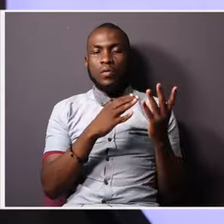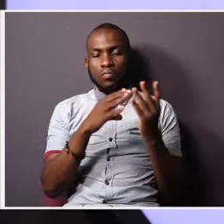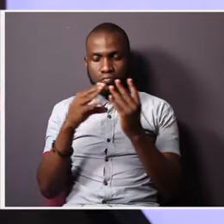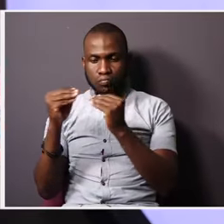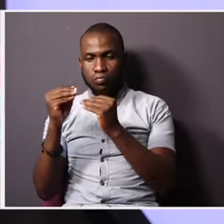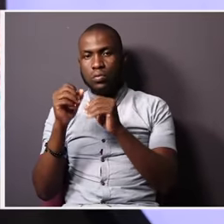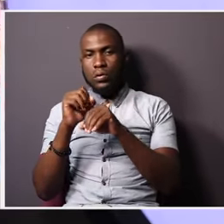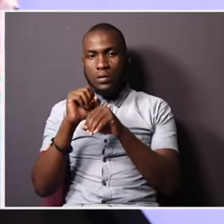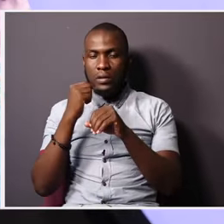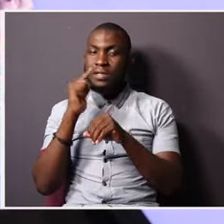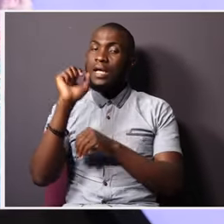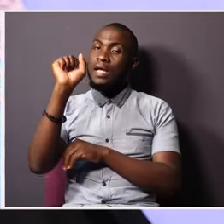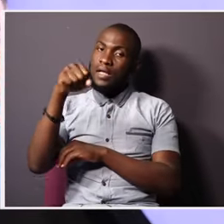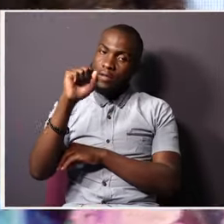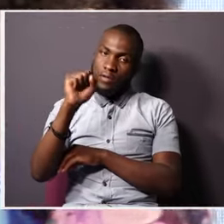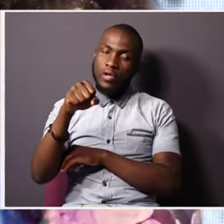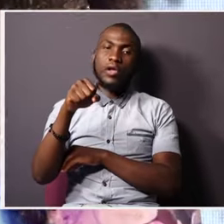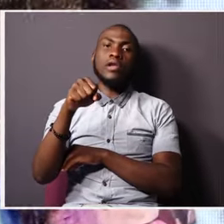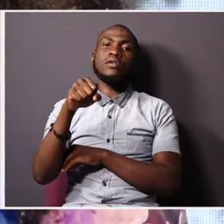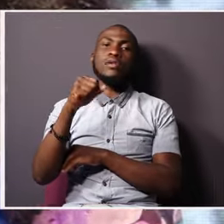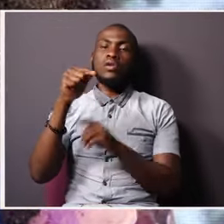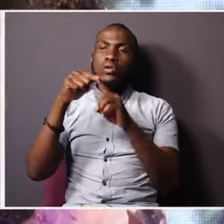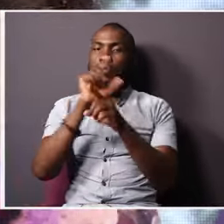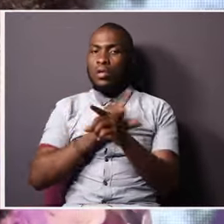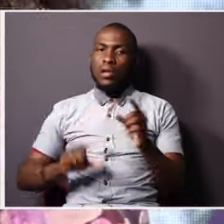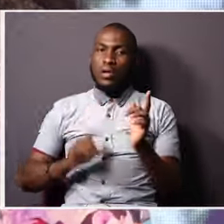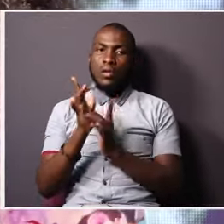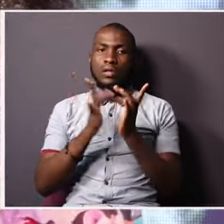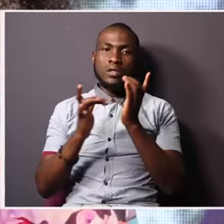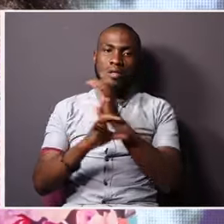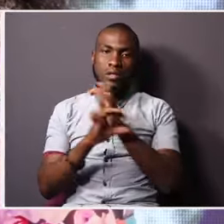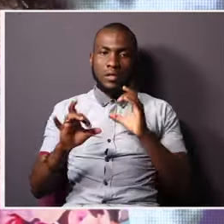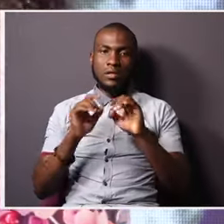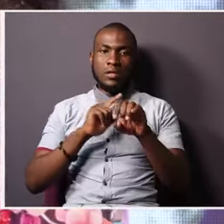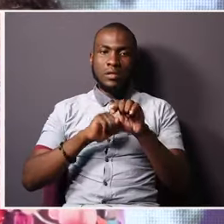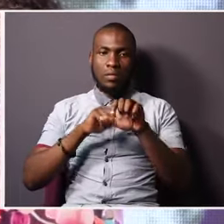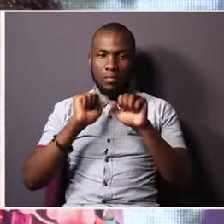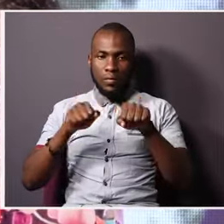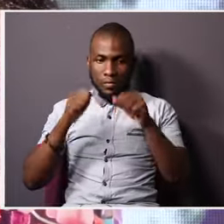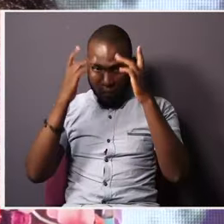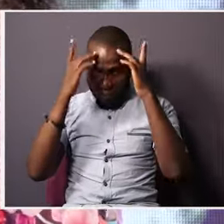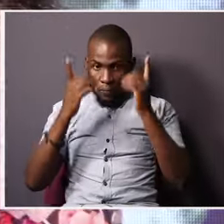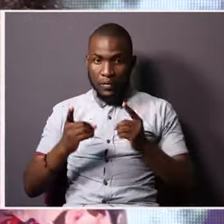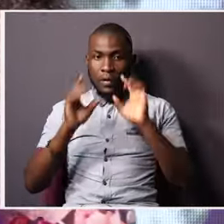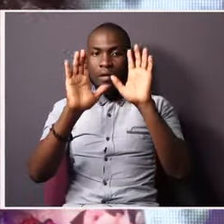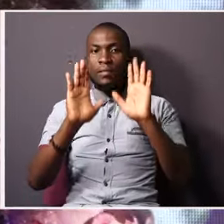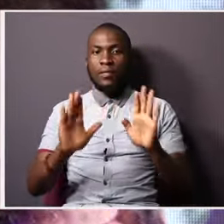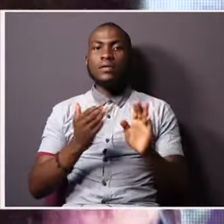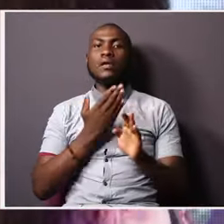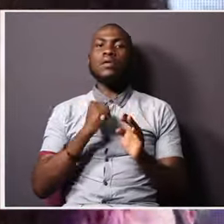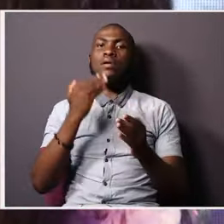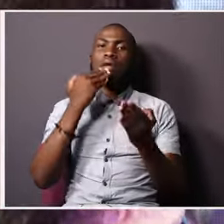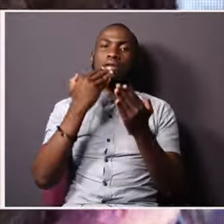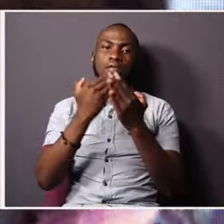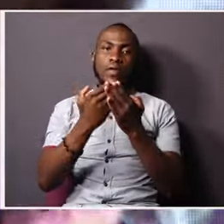do that and say yes to the Lord Jesus Christ today. As you make that important decision, I want